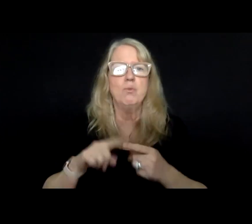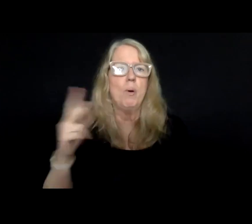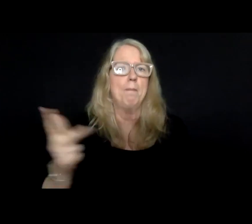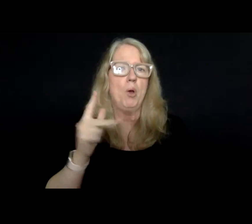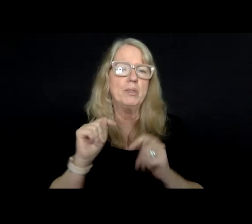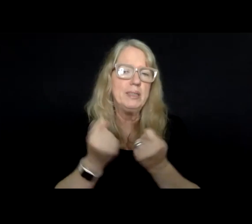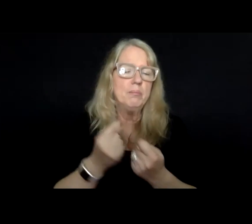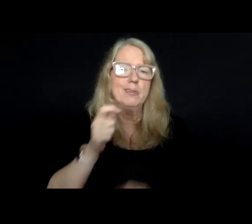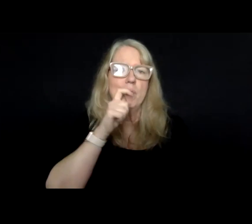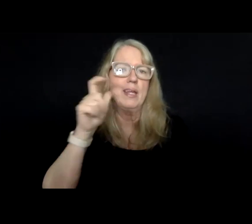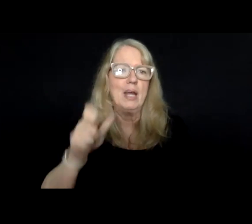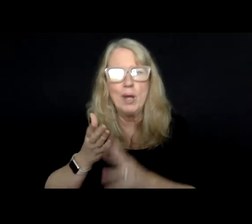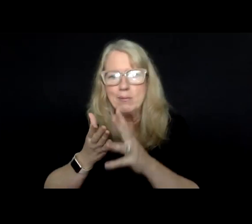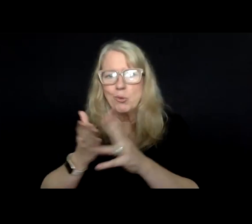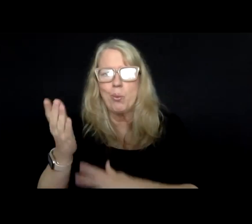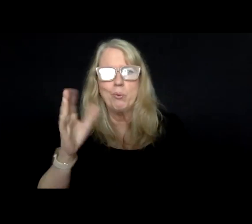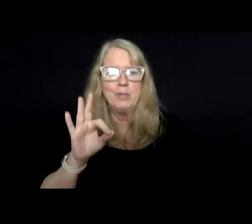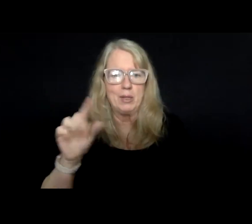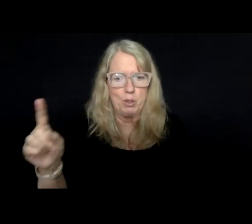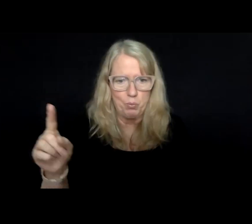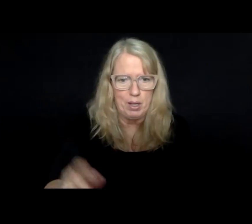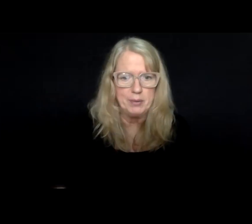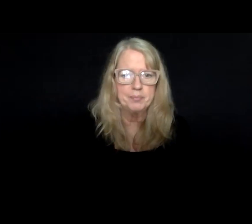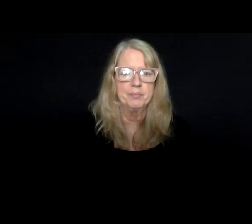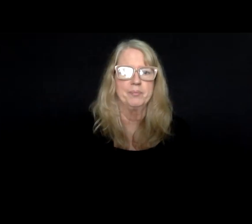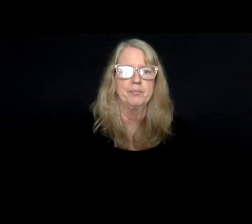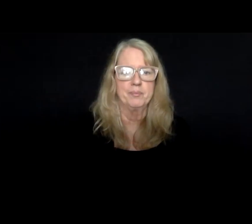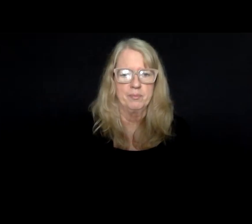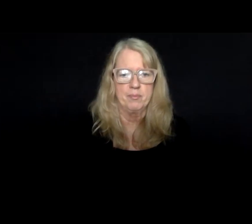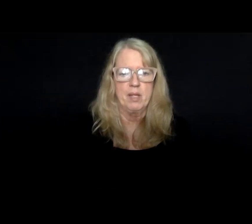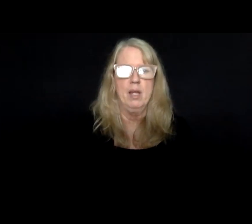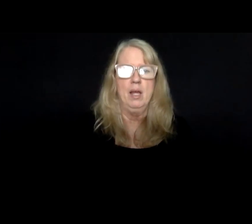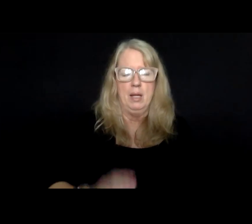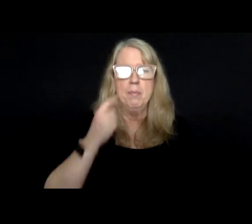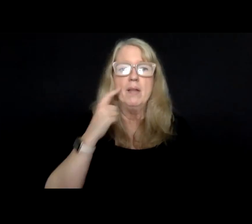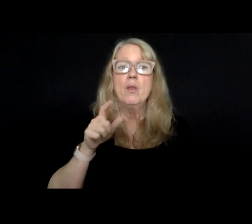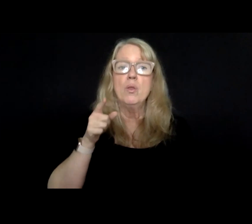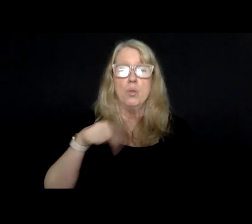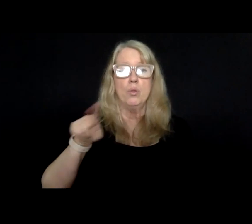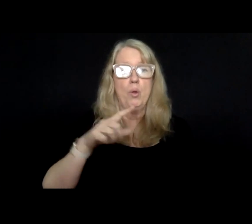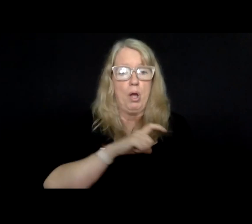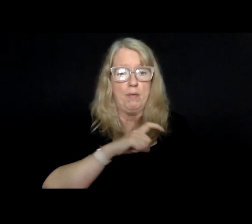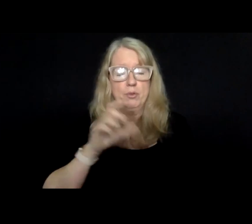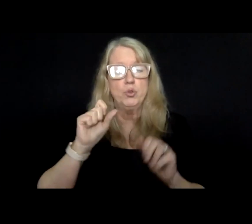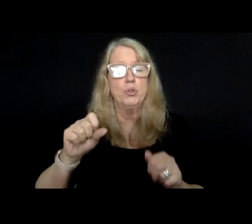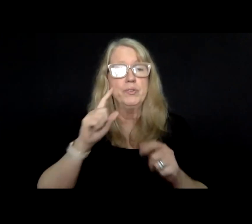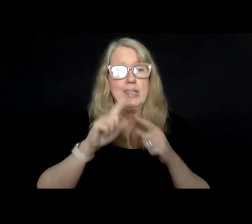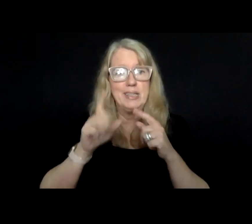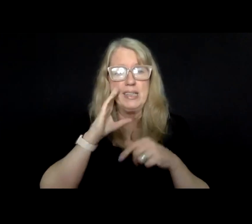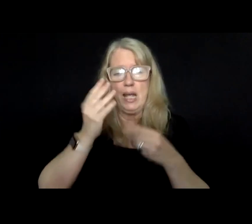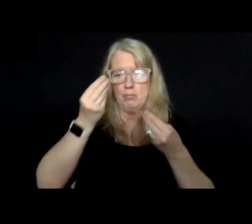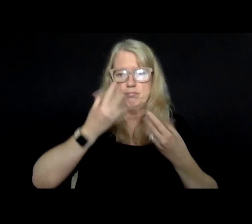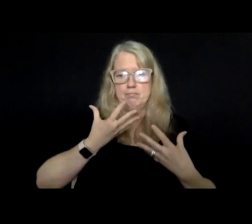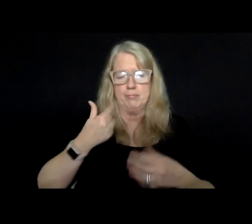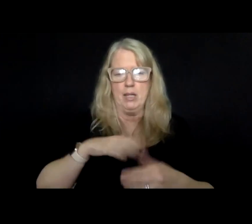don't necessarily have to go through 911 for that, but our officers are able to raise us on police radio and have